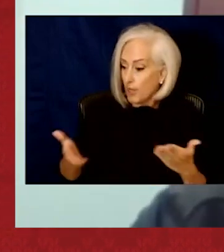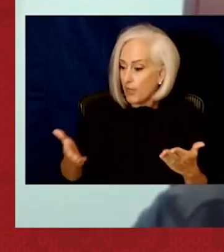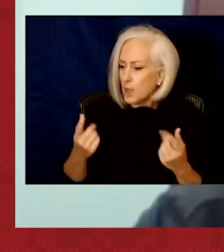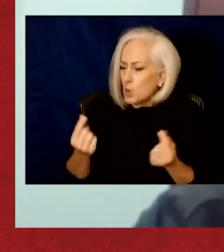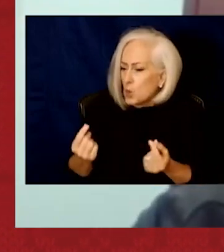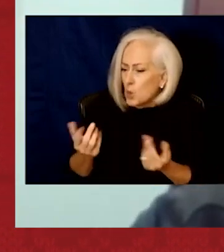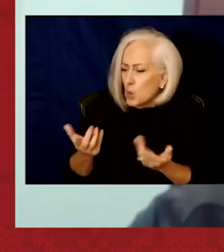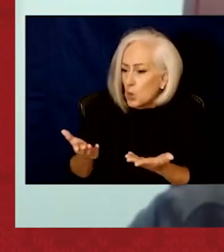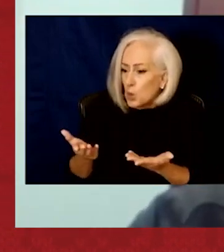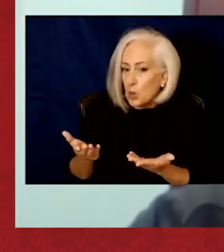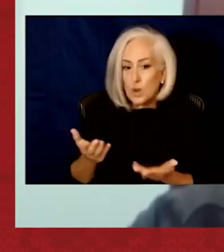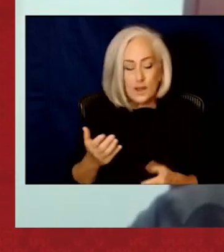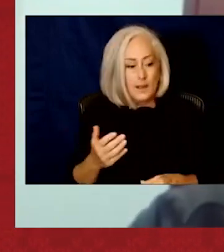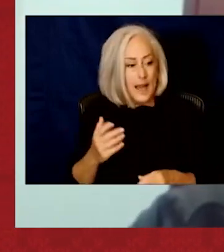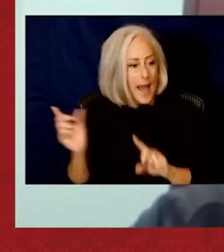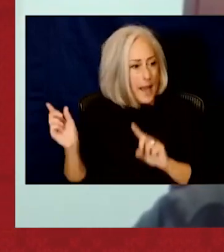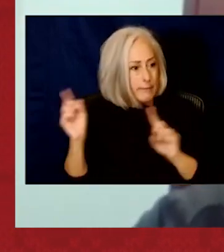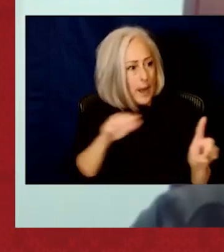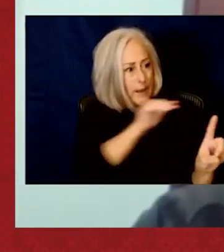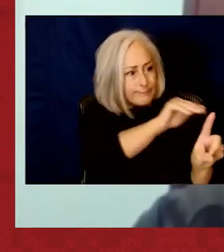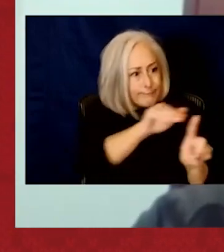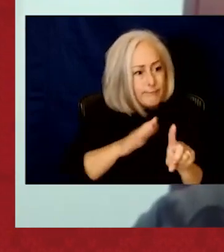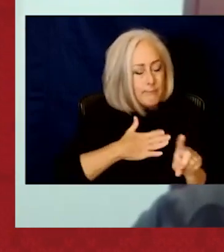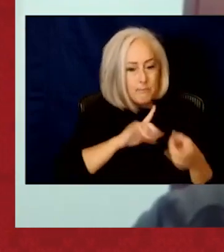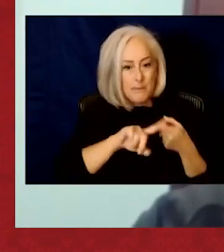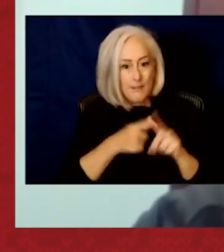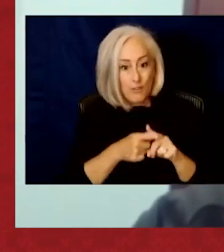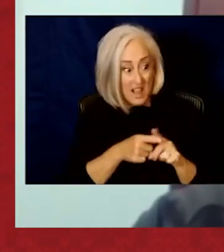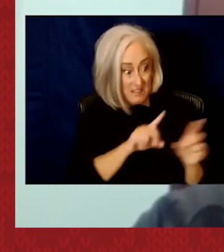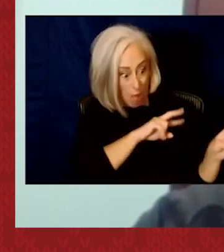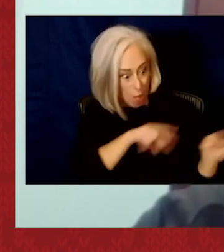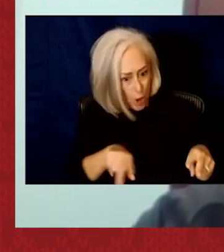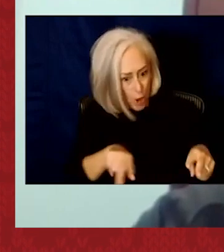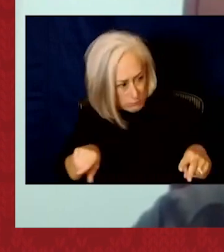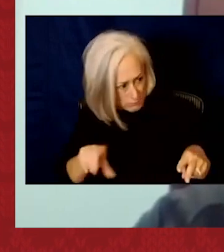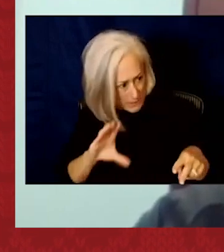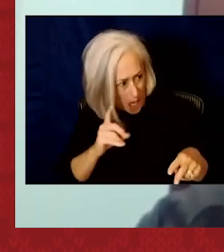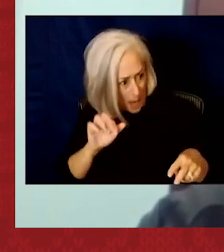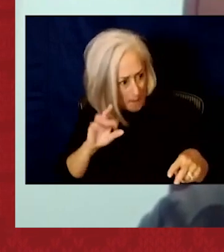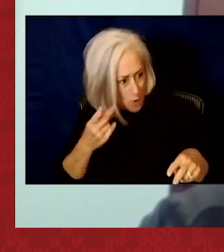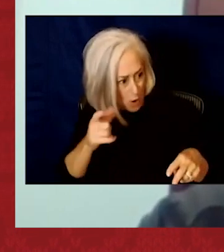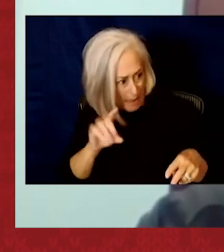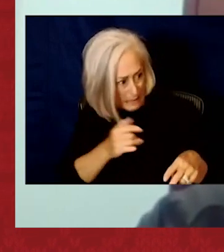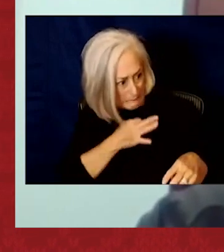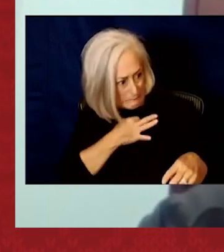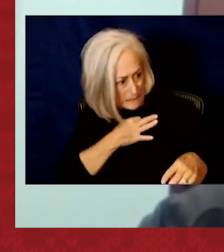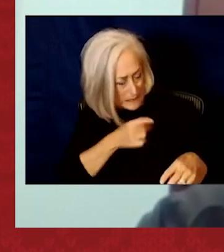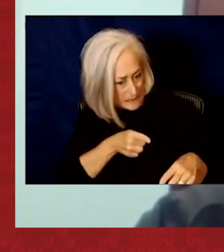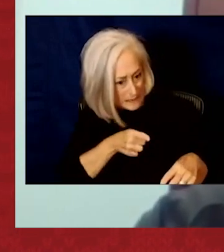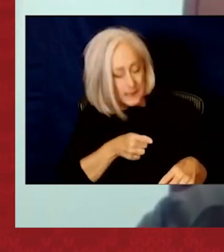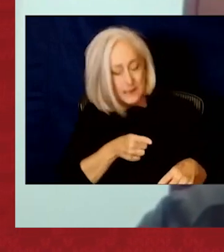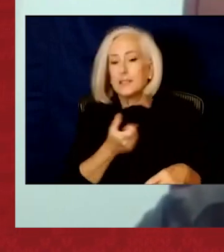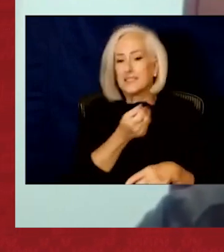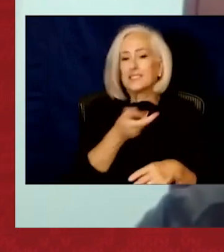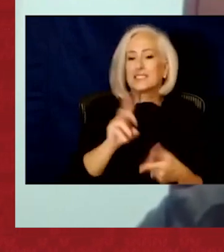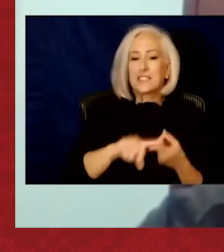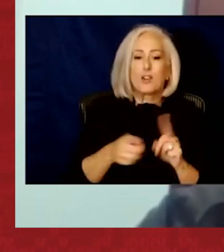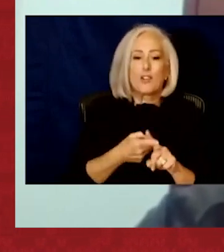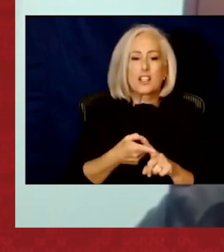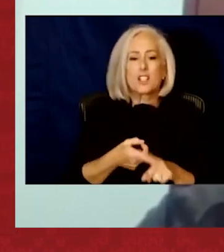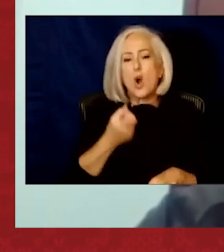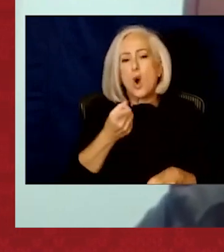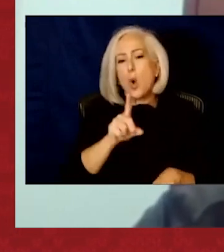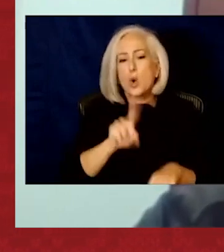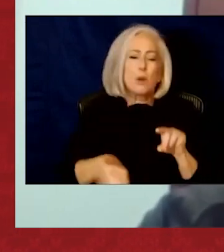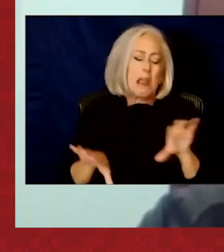So I went and got a couple of my friends, to make sure, yes, this is a copperhead. And then several of my friends were like, oh, you can't do a whole lot